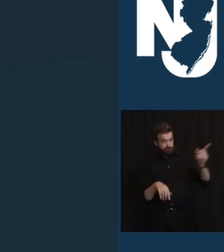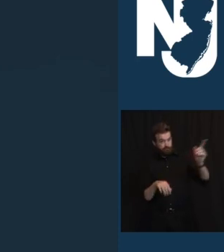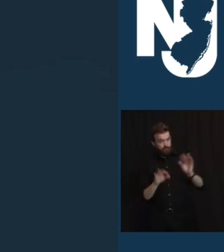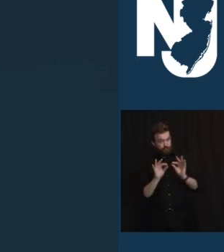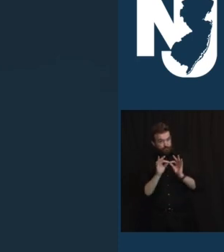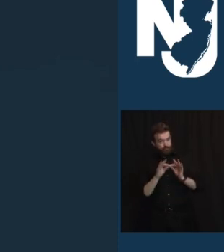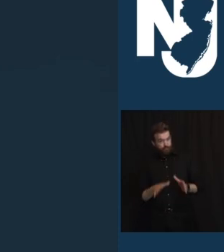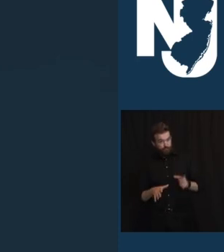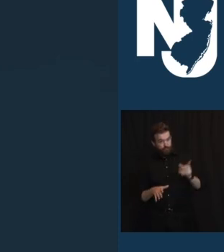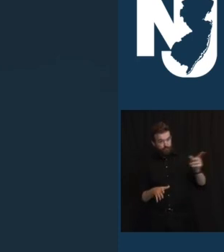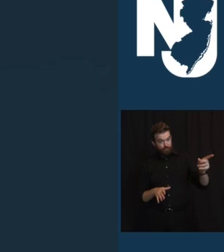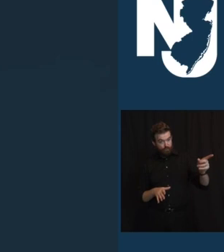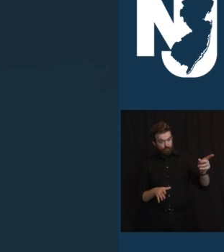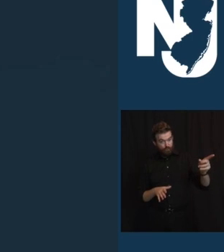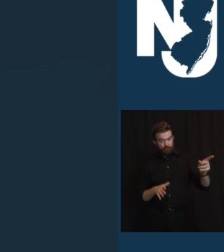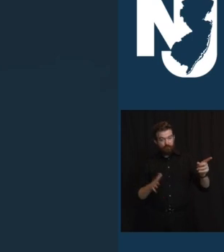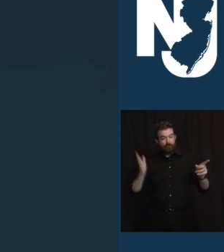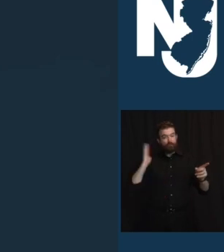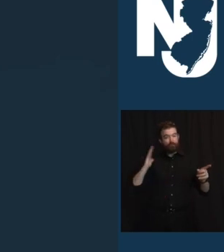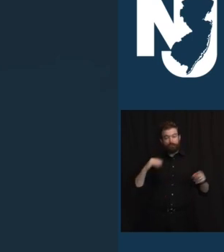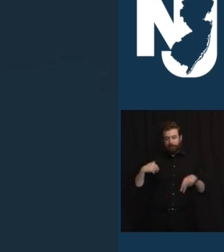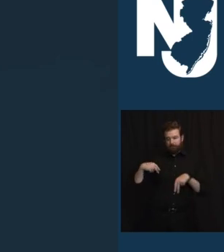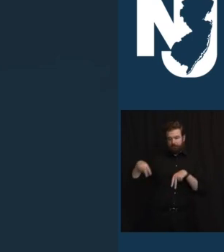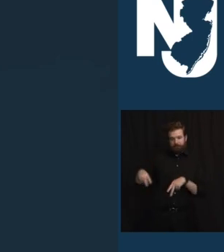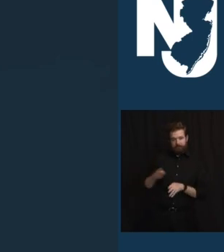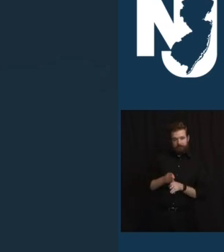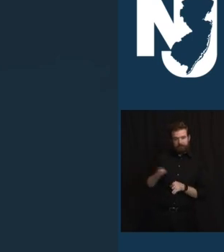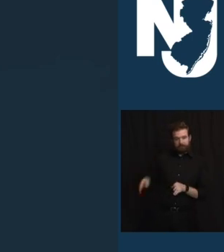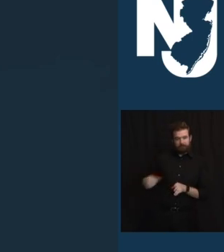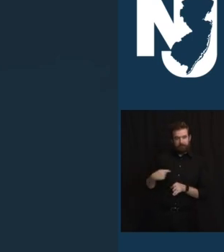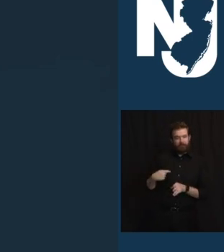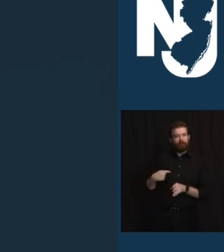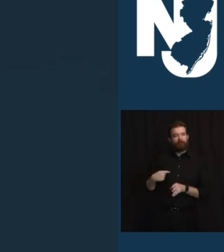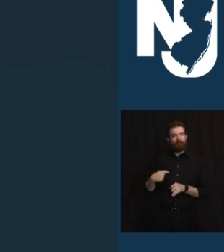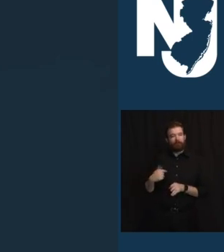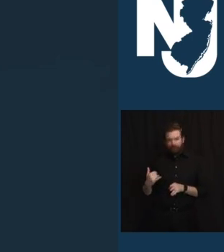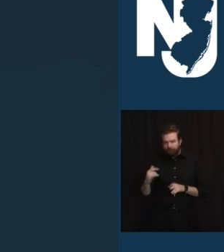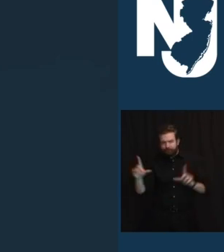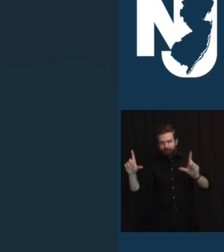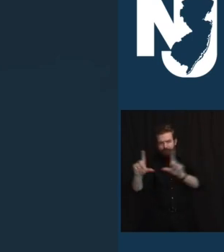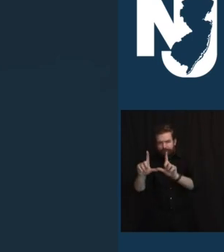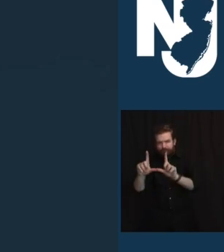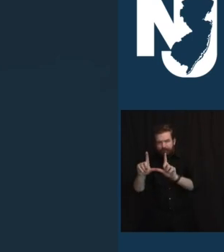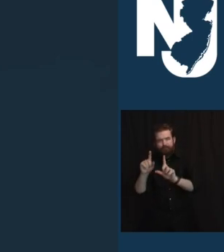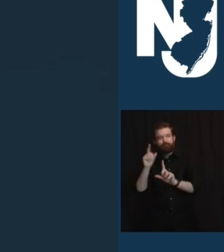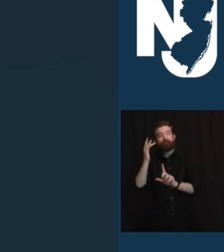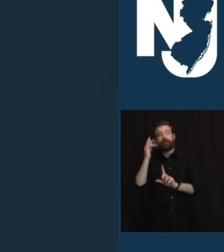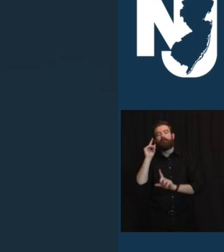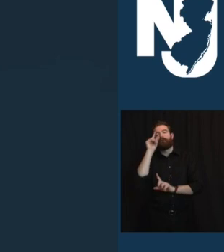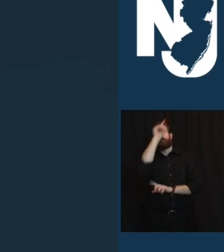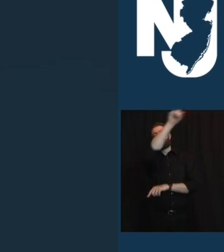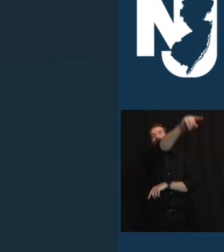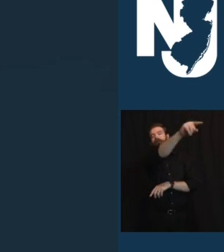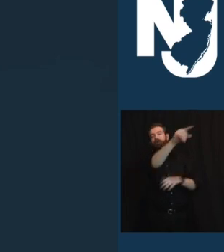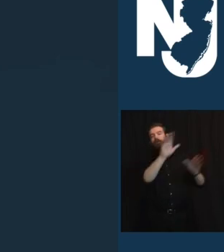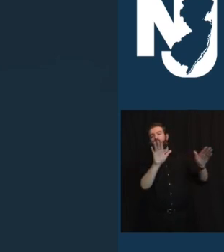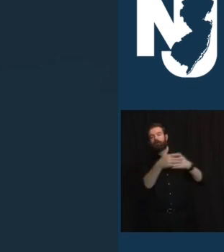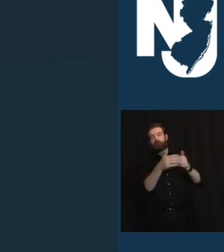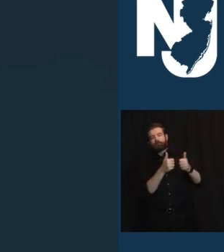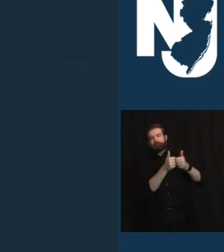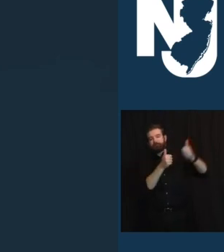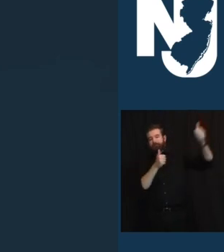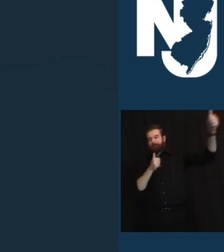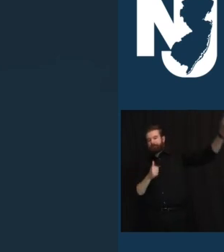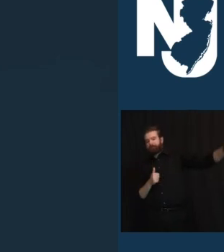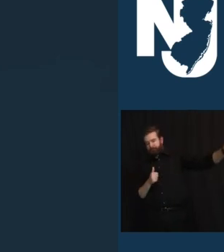even to your left, and they've been in that small box on your screen there in the back of the room. And so it's a real treat. I'm reaching out to Angela